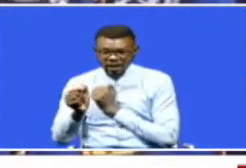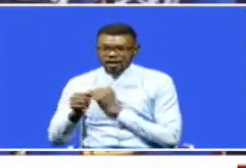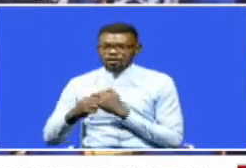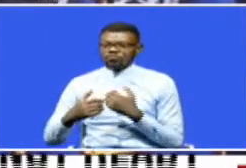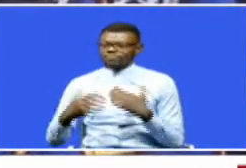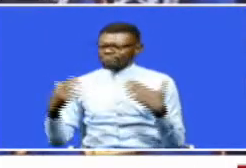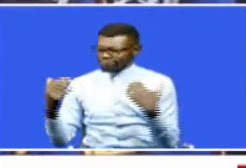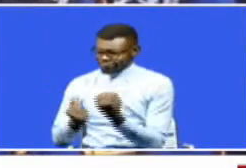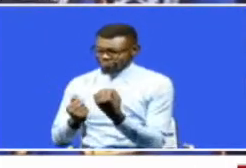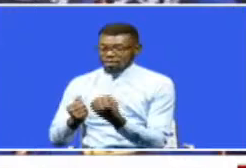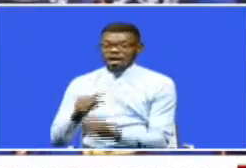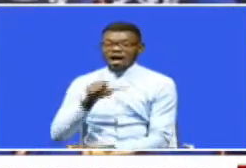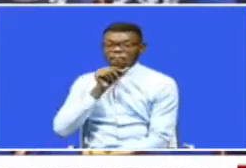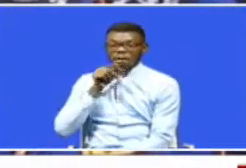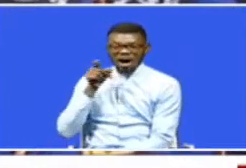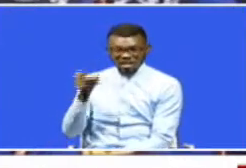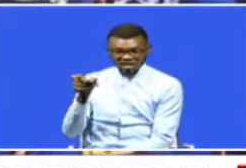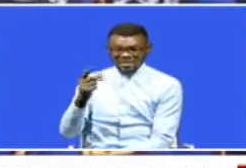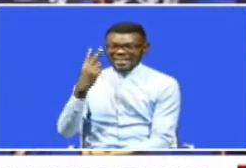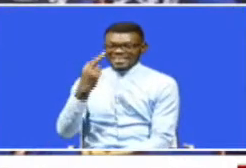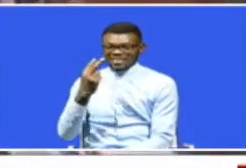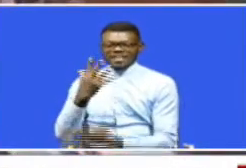him and we took him to court.